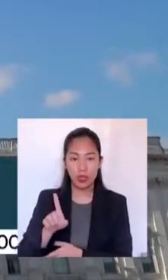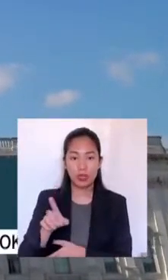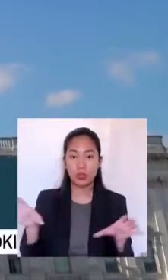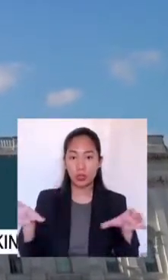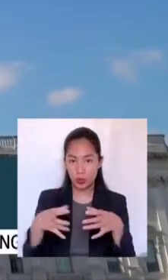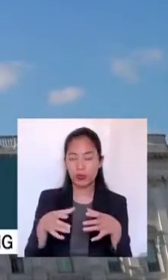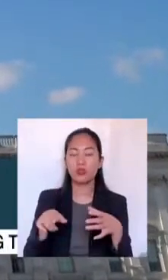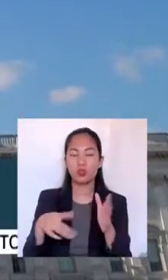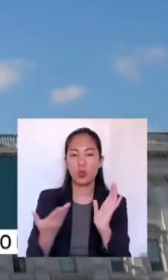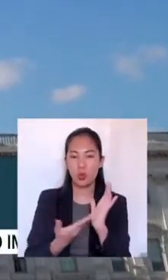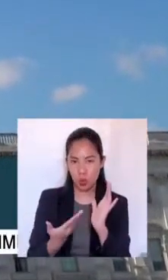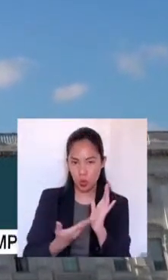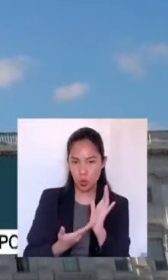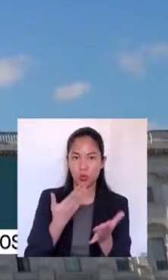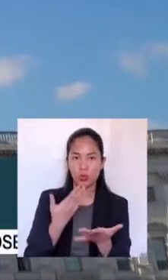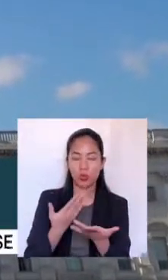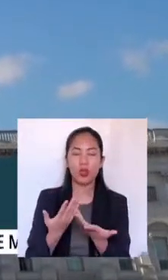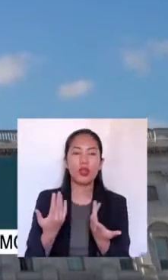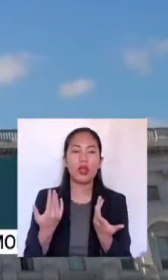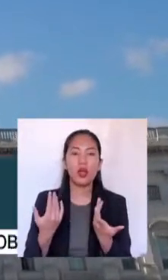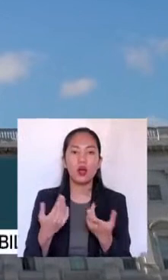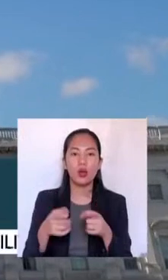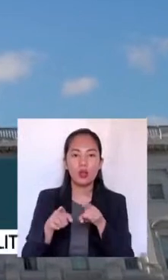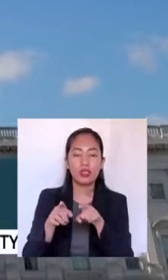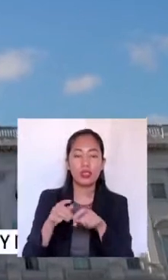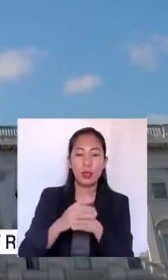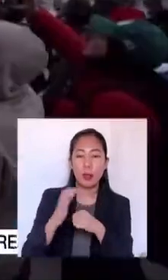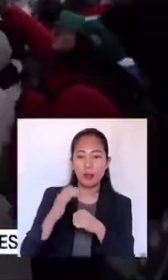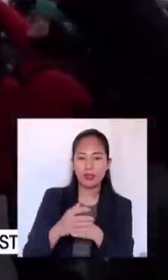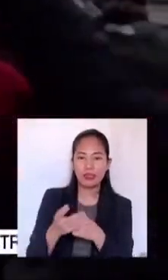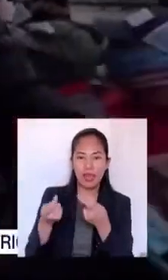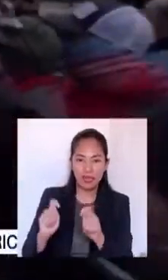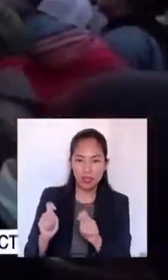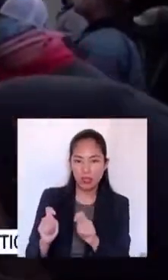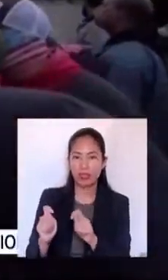see White House records Trump had tried to shield from public view.